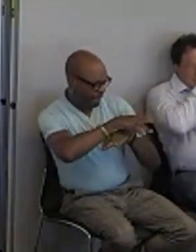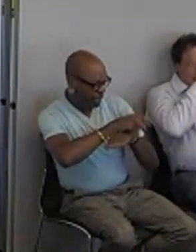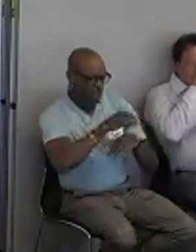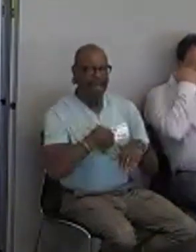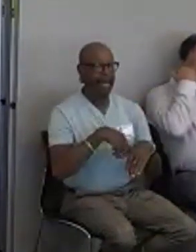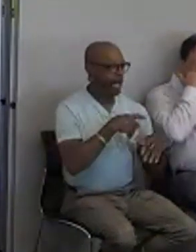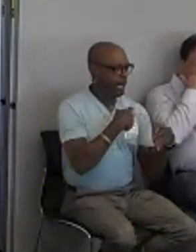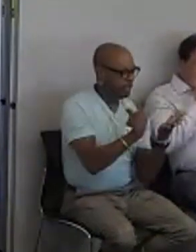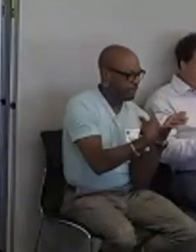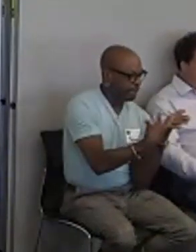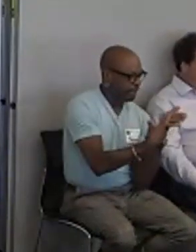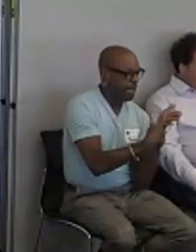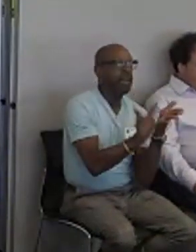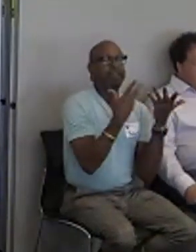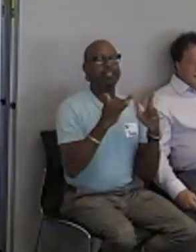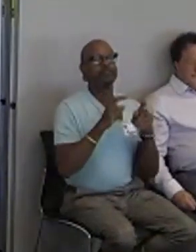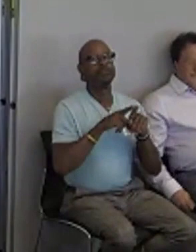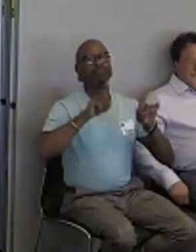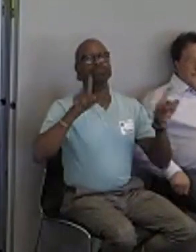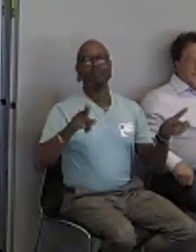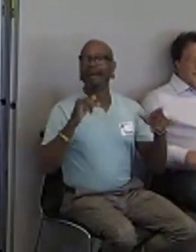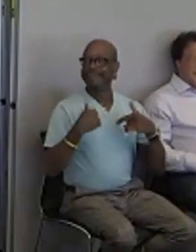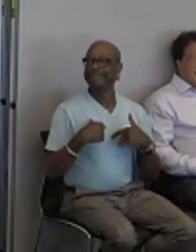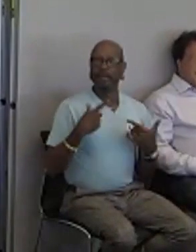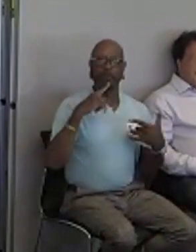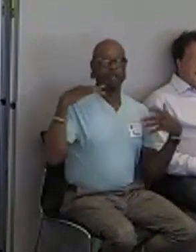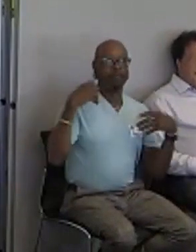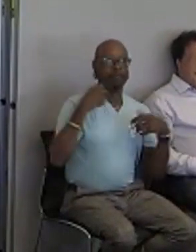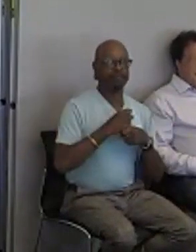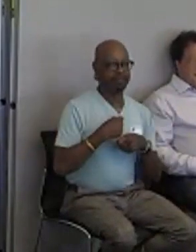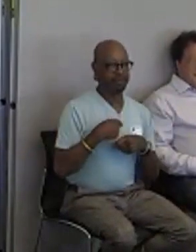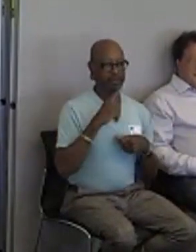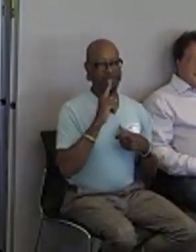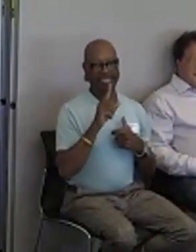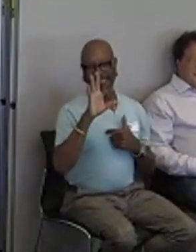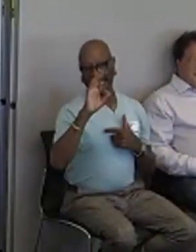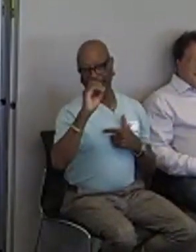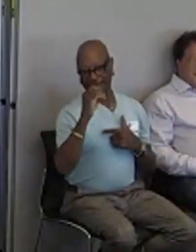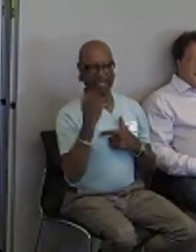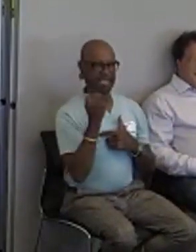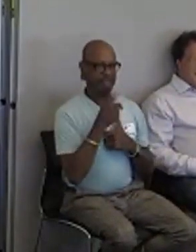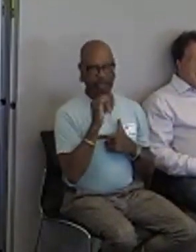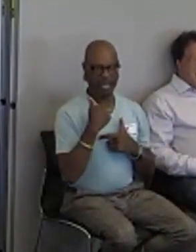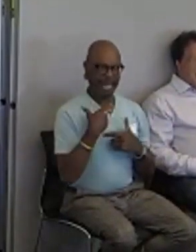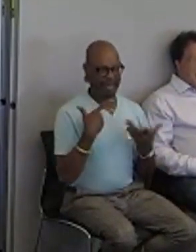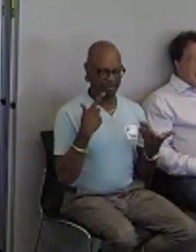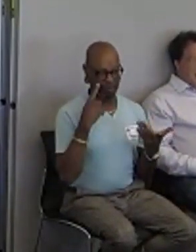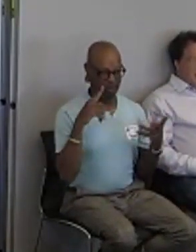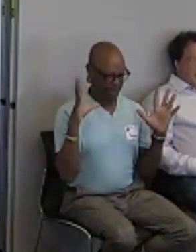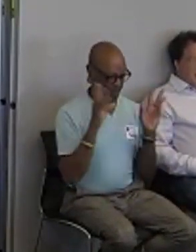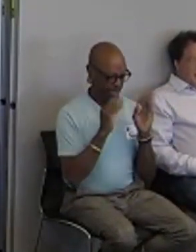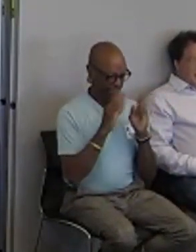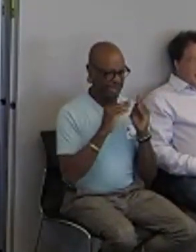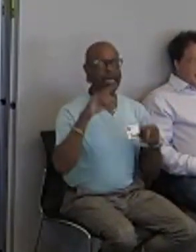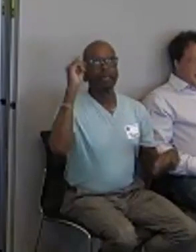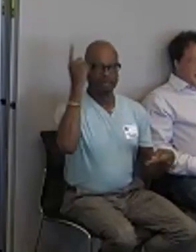for an entire day's program and mashed it into, 90 minutes or so.